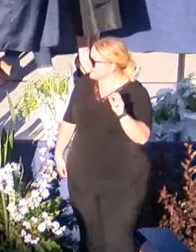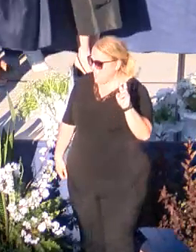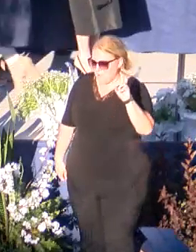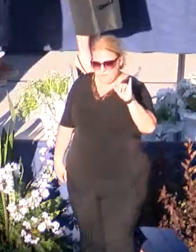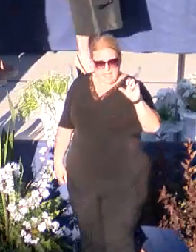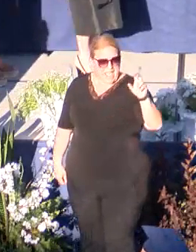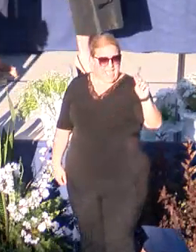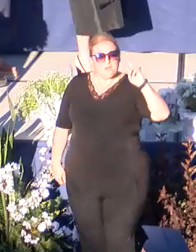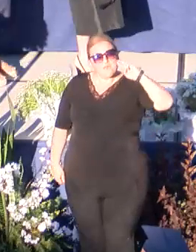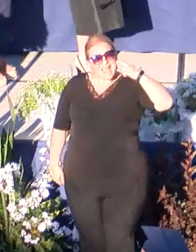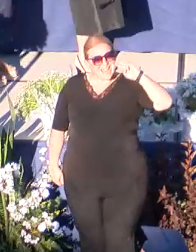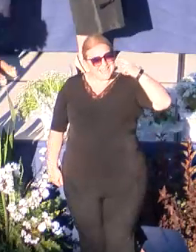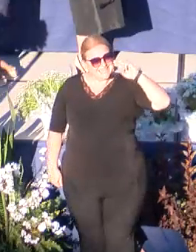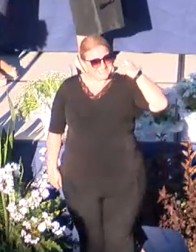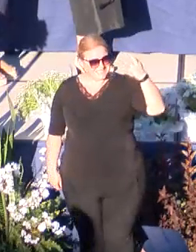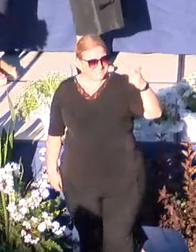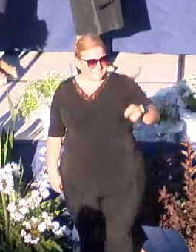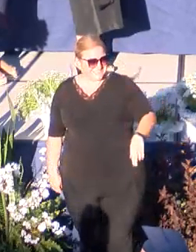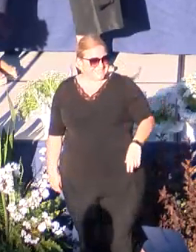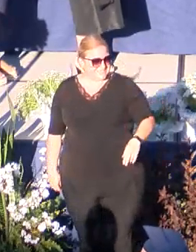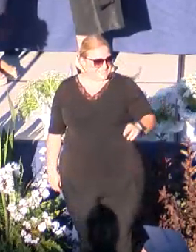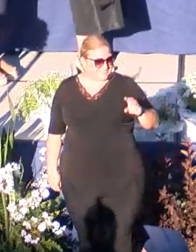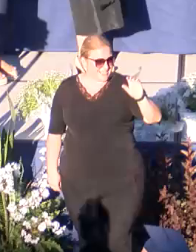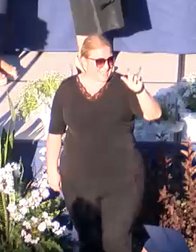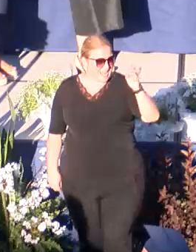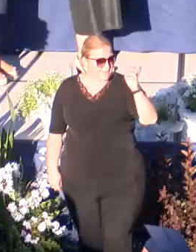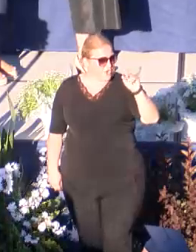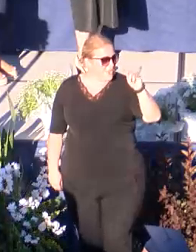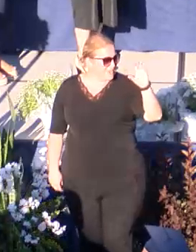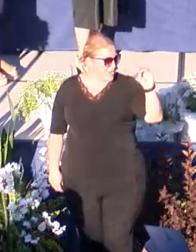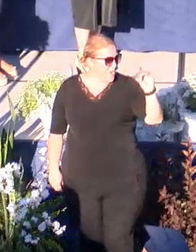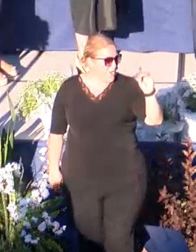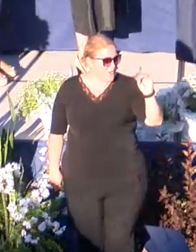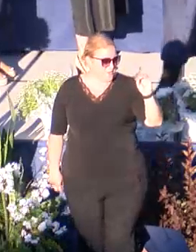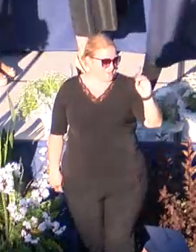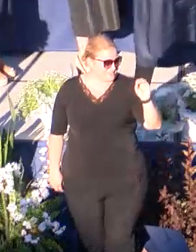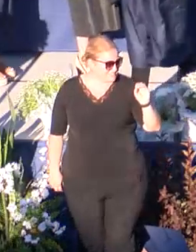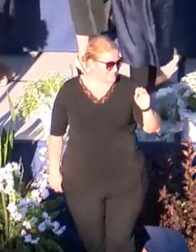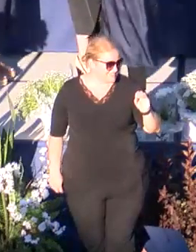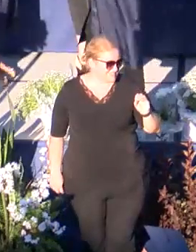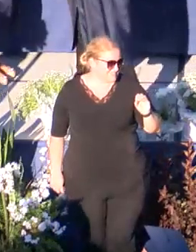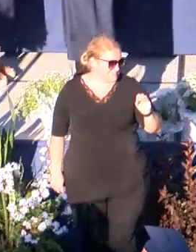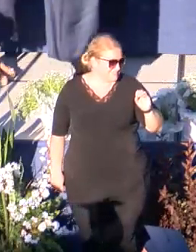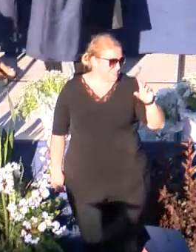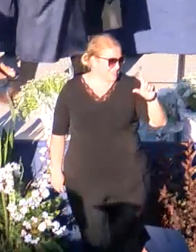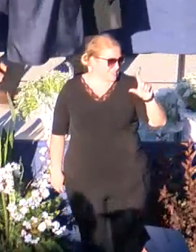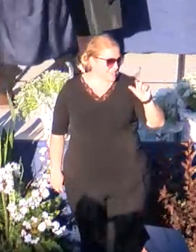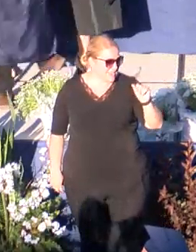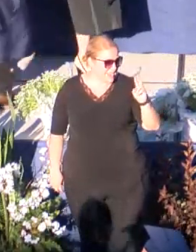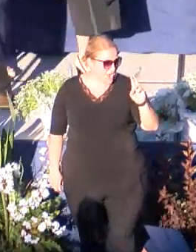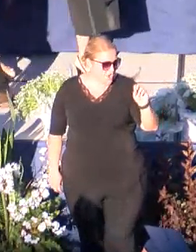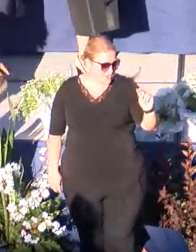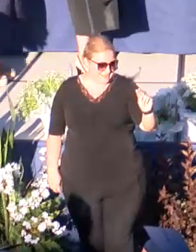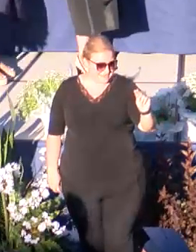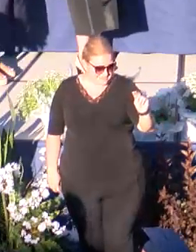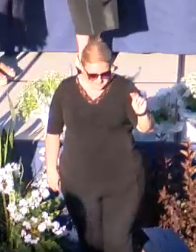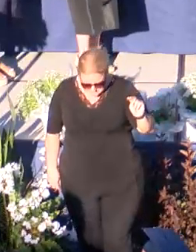Ryan Alcalde. Alberto Castaneda. Lauren Elizabeth